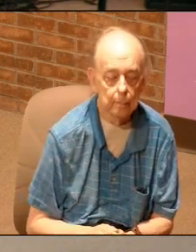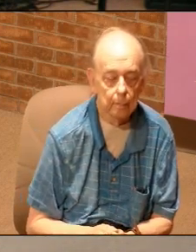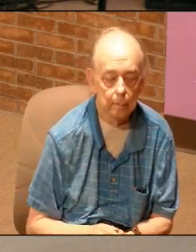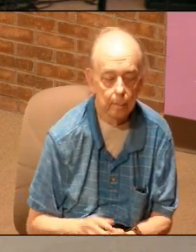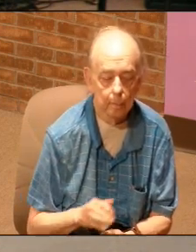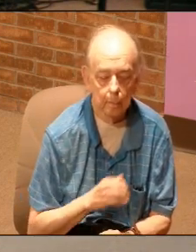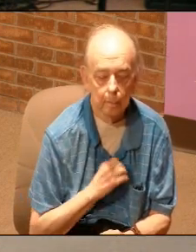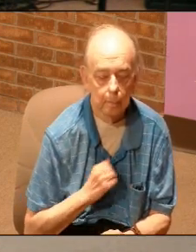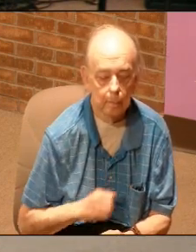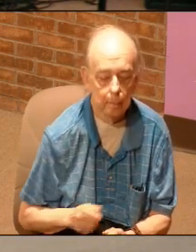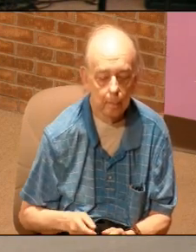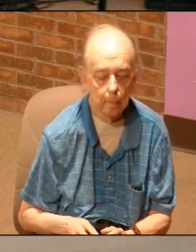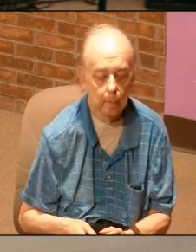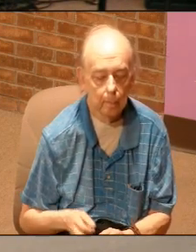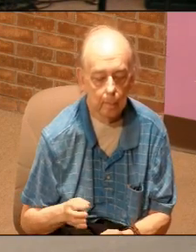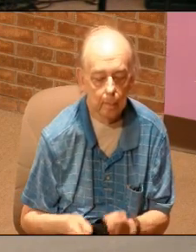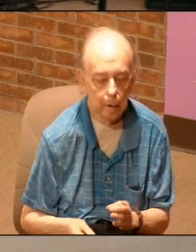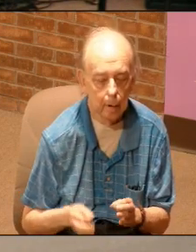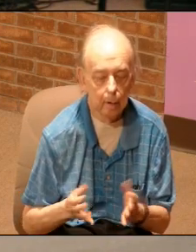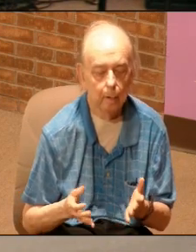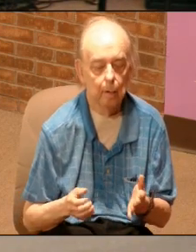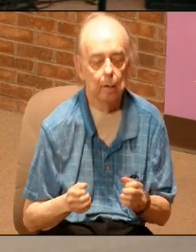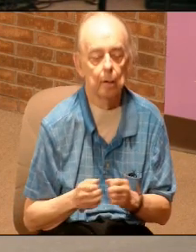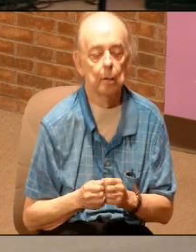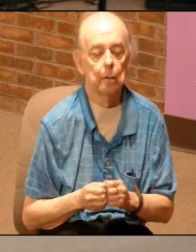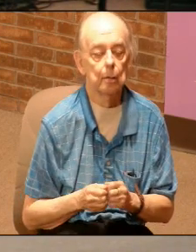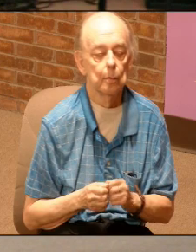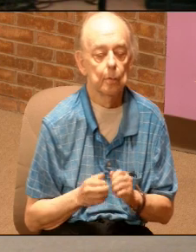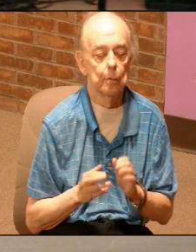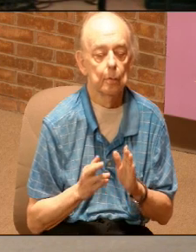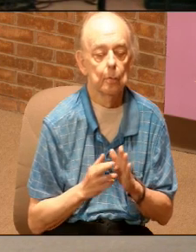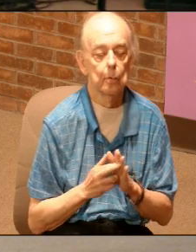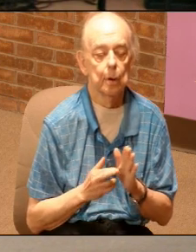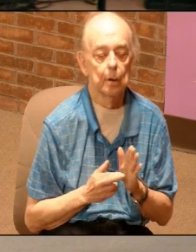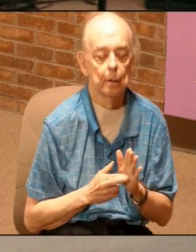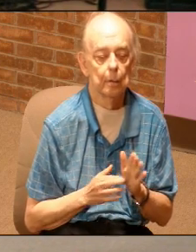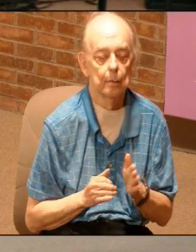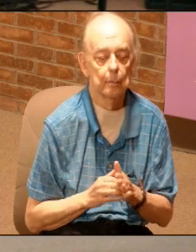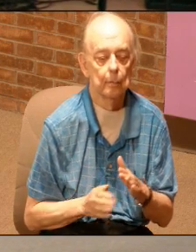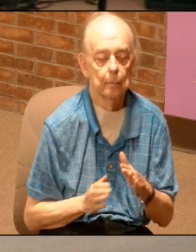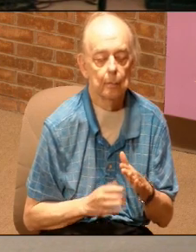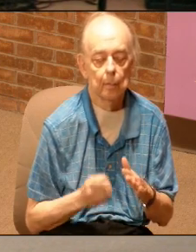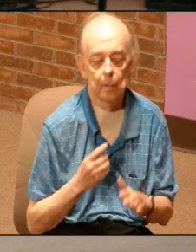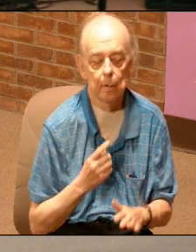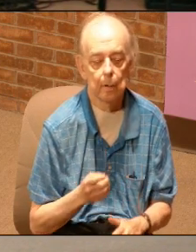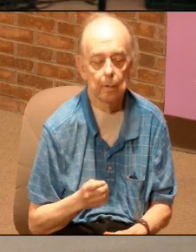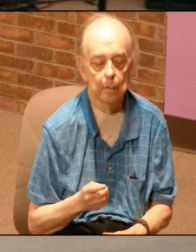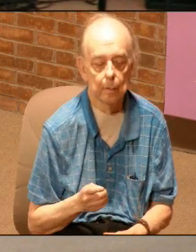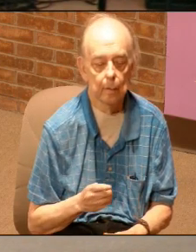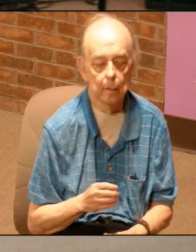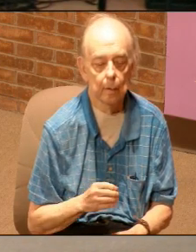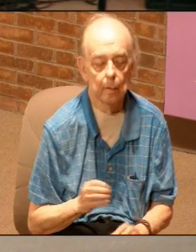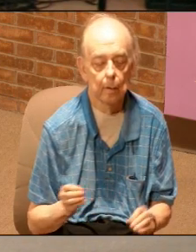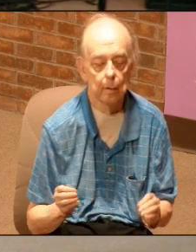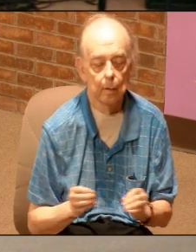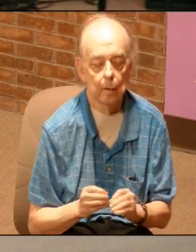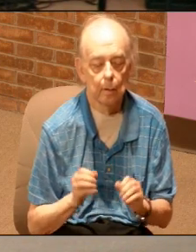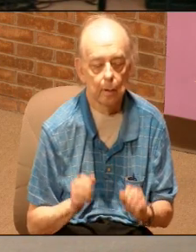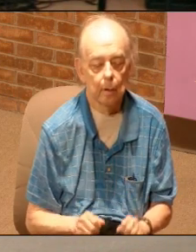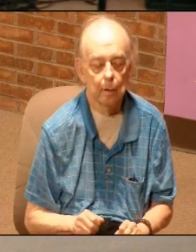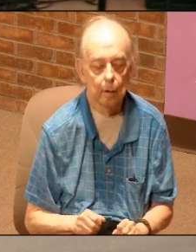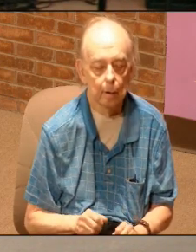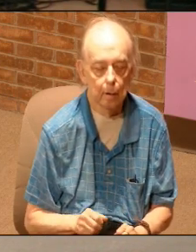Supreme Court came out with a ruling that basically said that no longer can